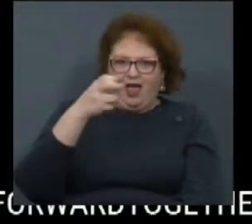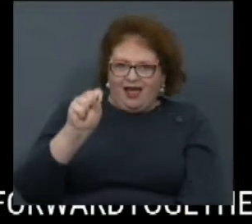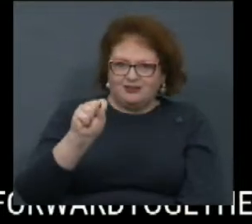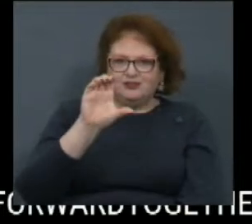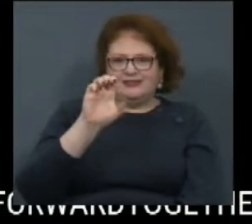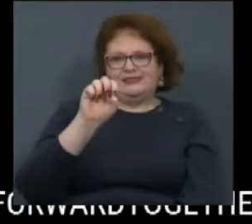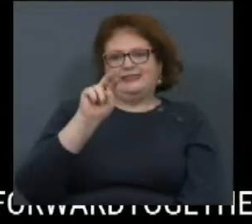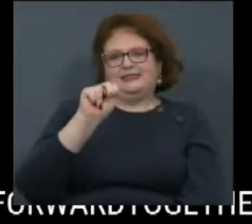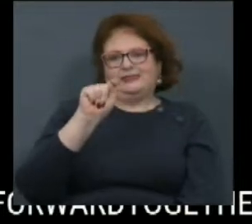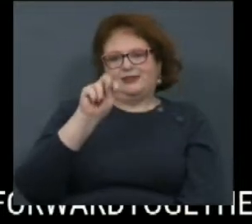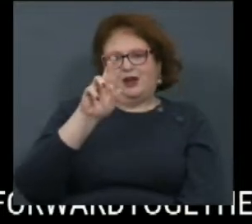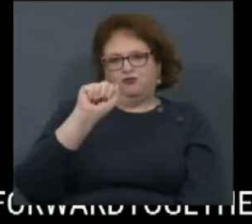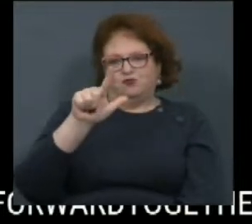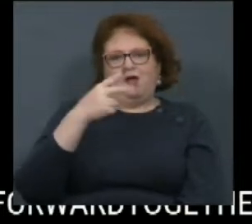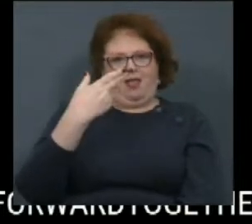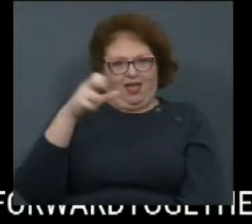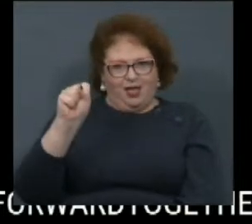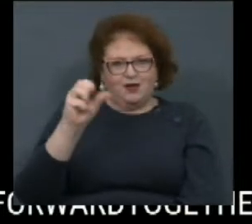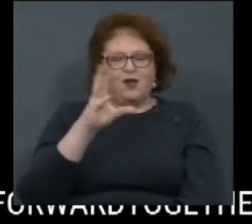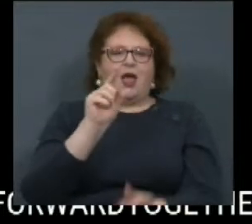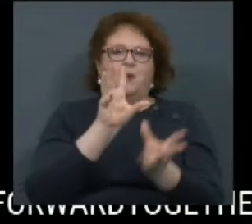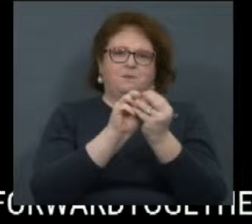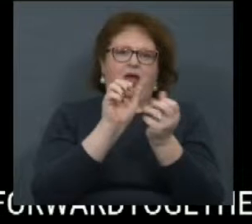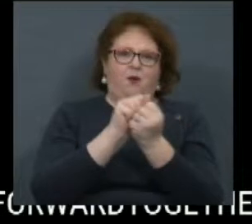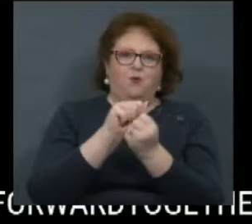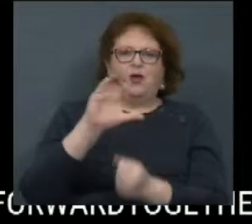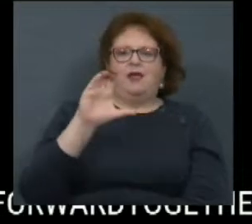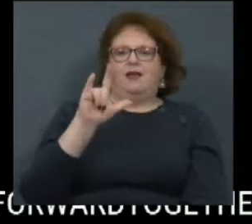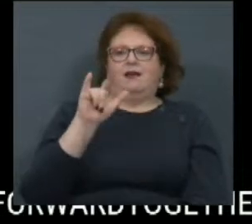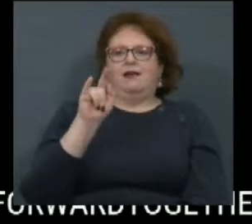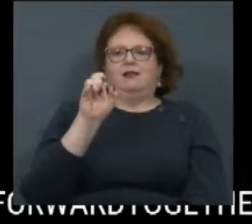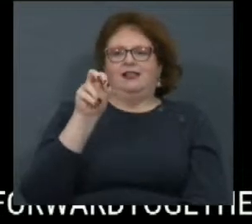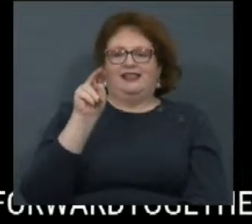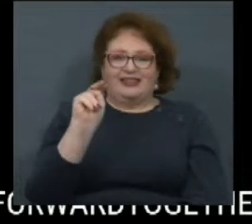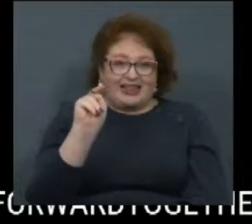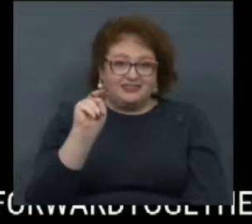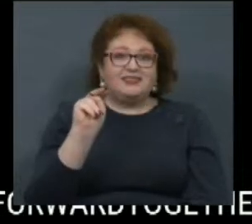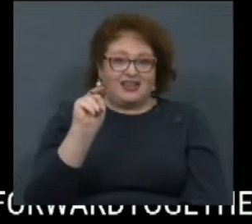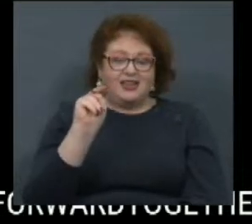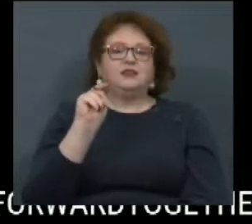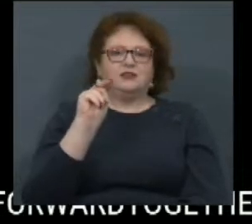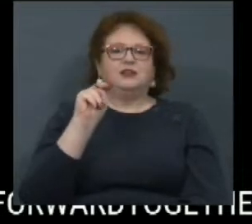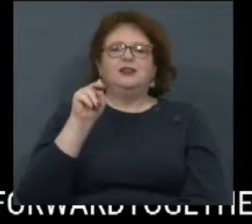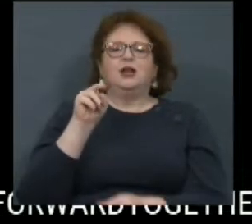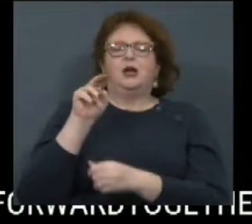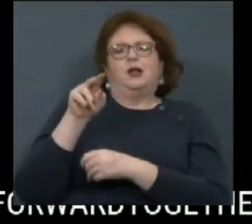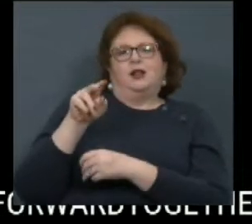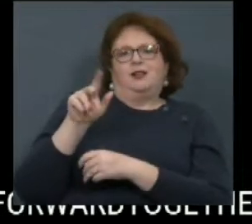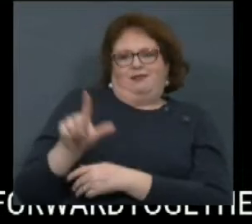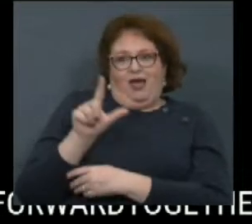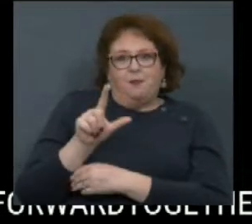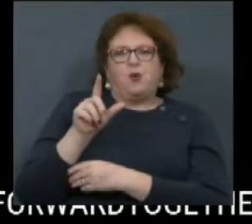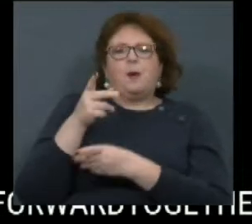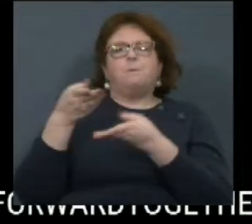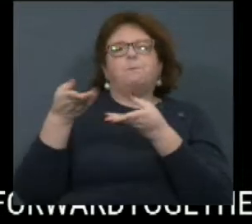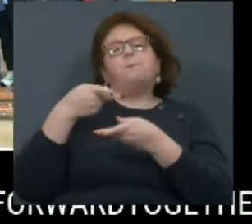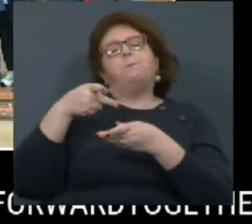that they could see that. We met with the Clinton School of Public Service, as well as we had lots of great food locally.